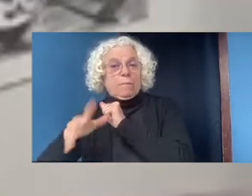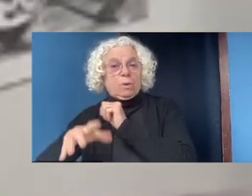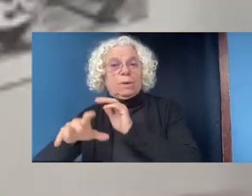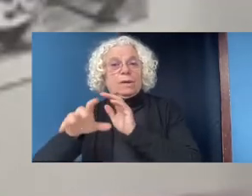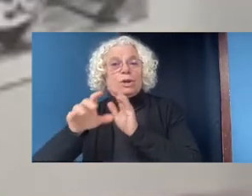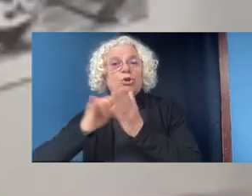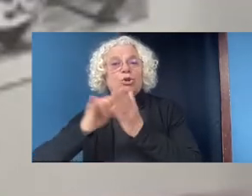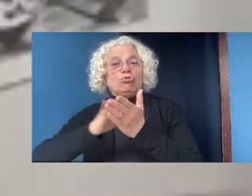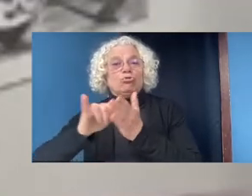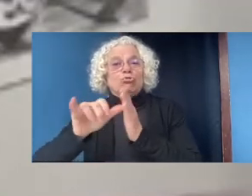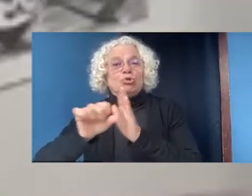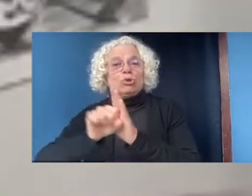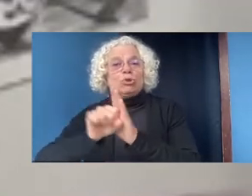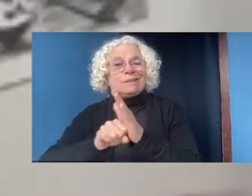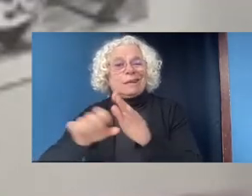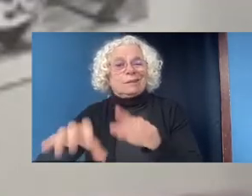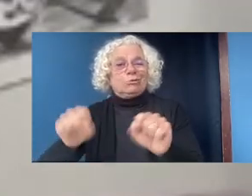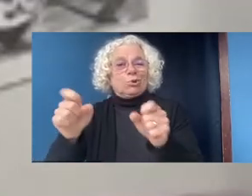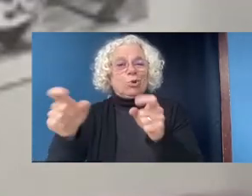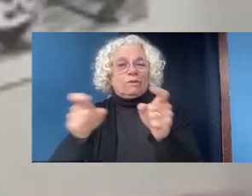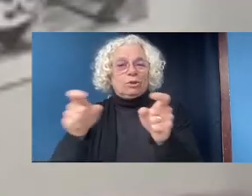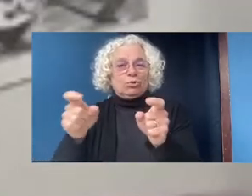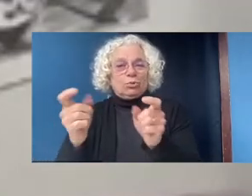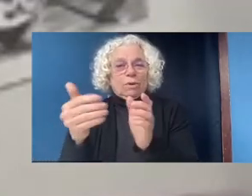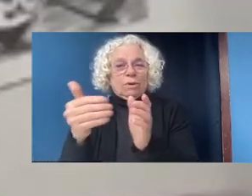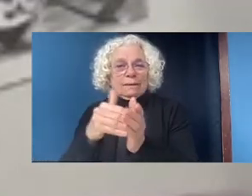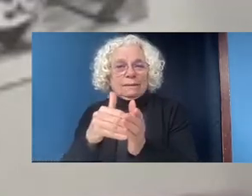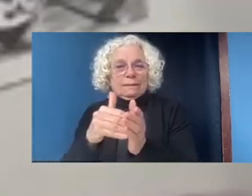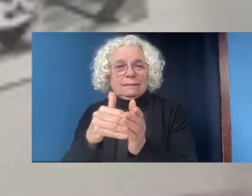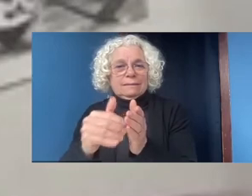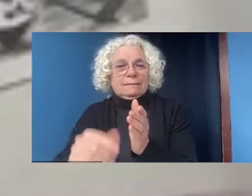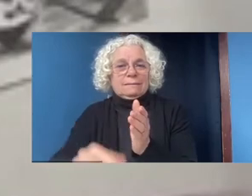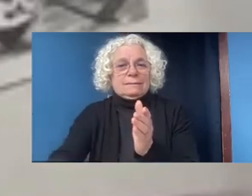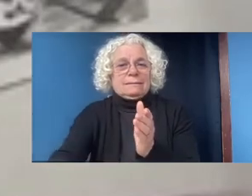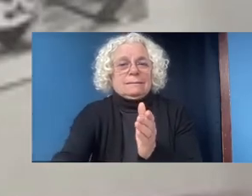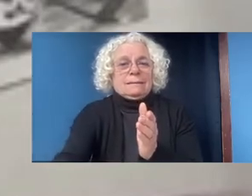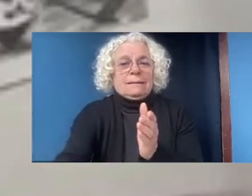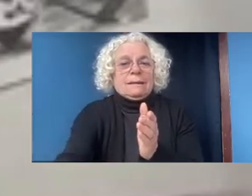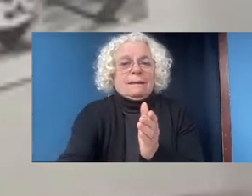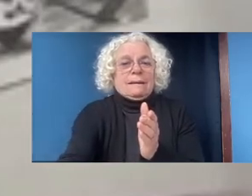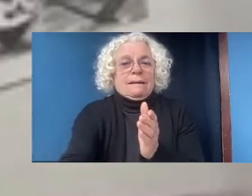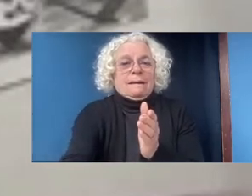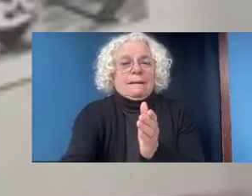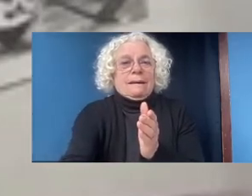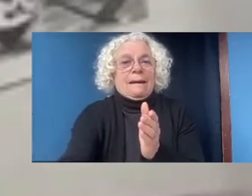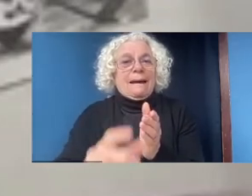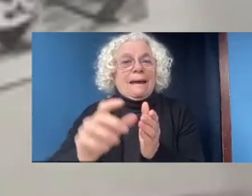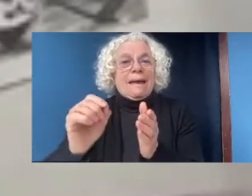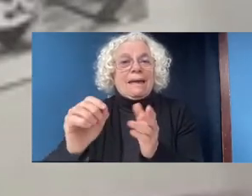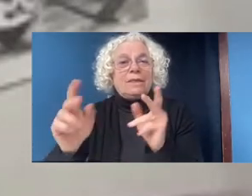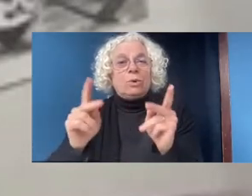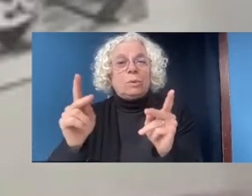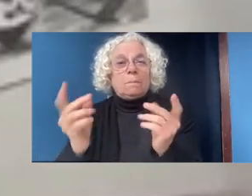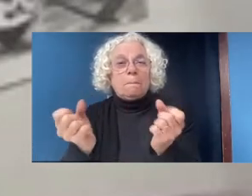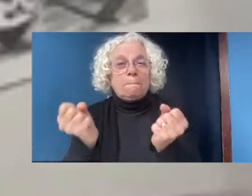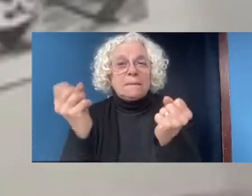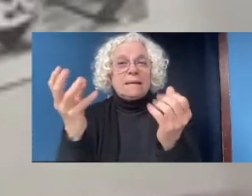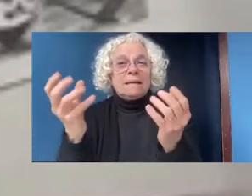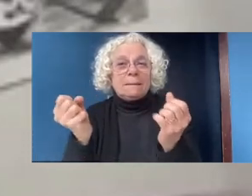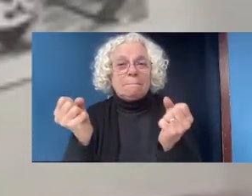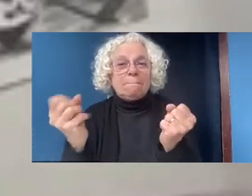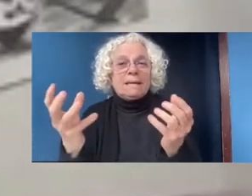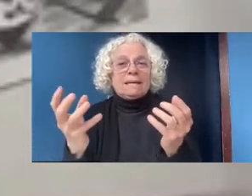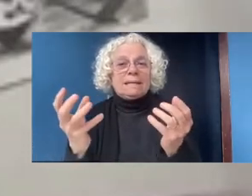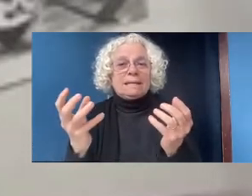They literally have buildings out there by the dozens that